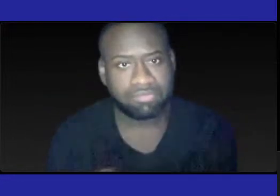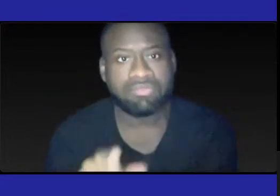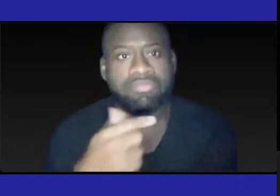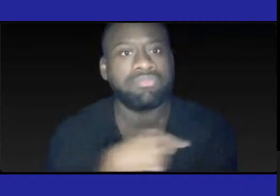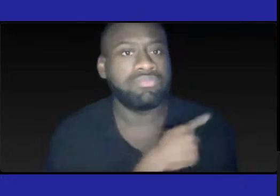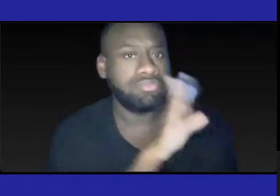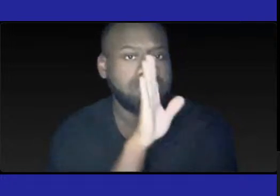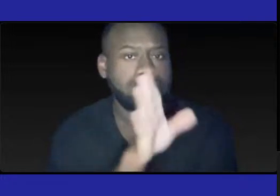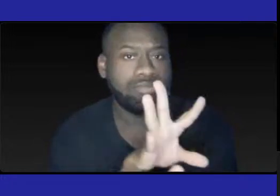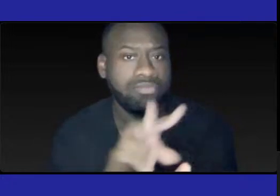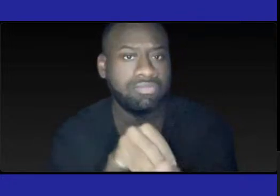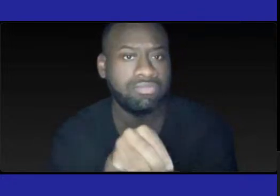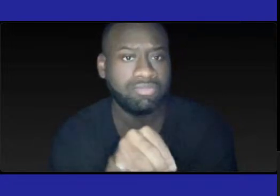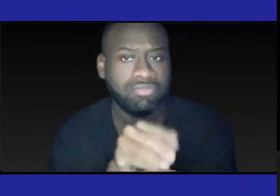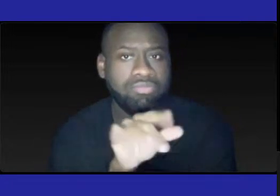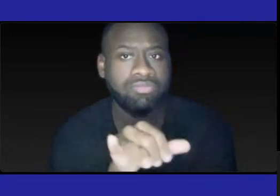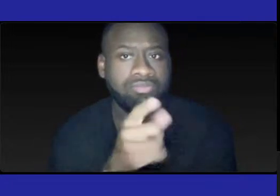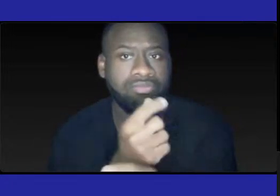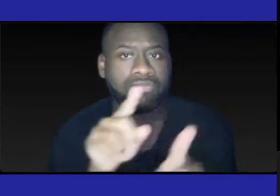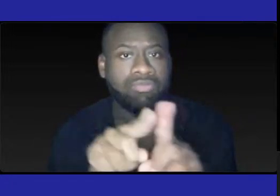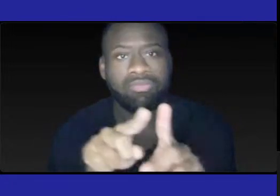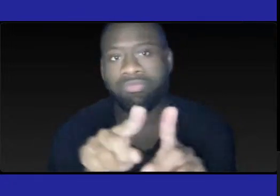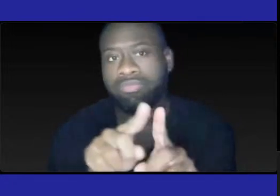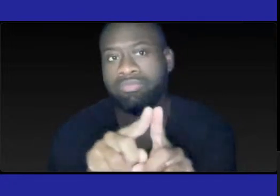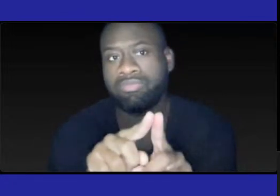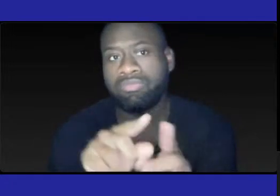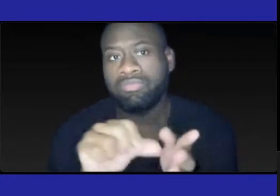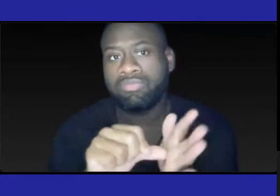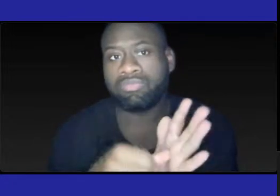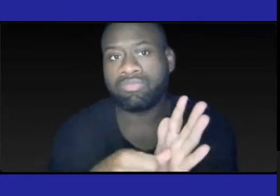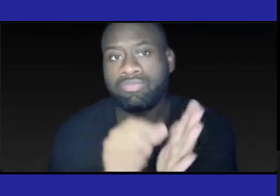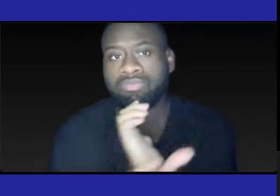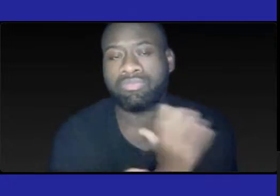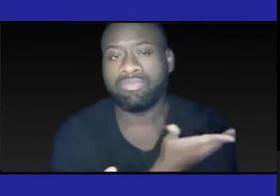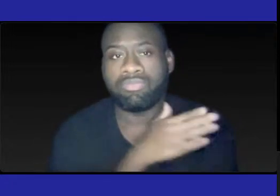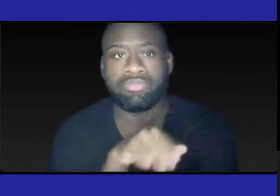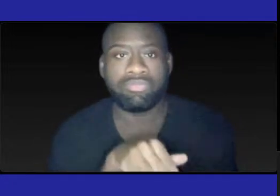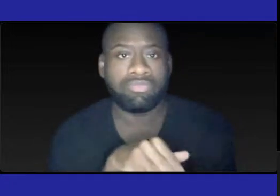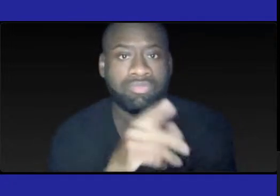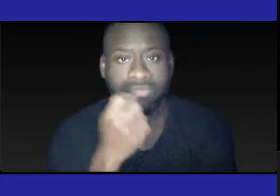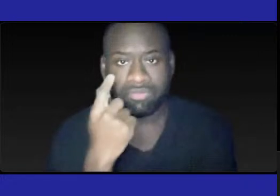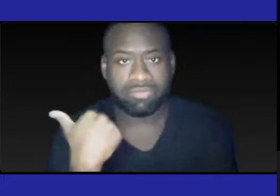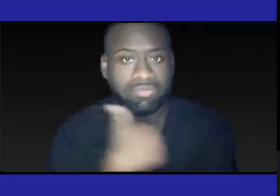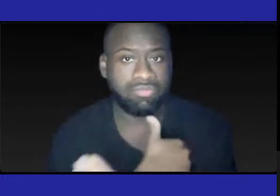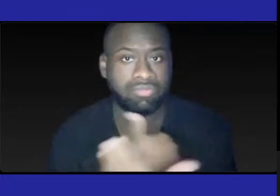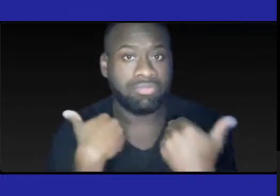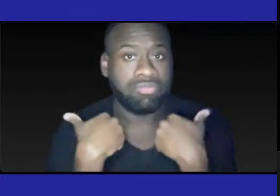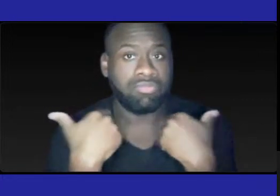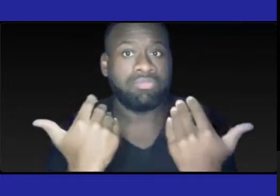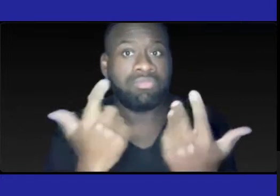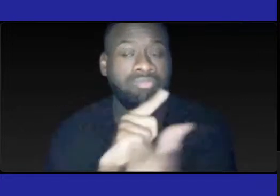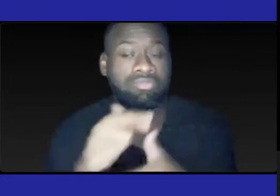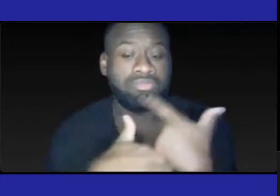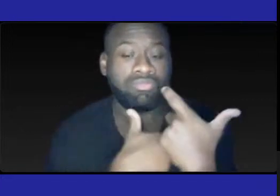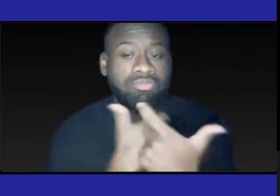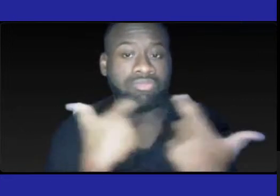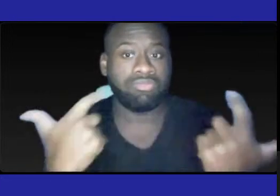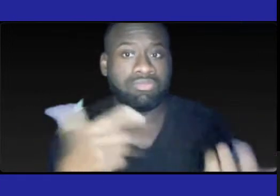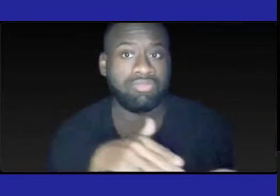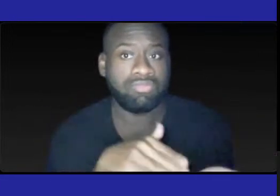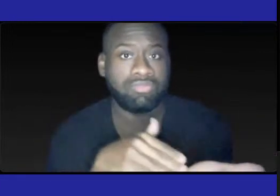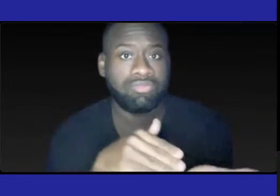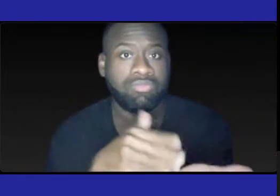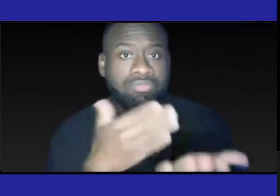along with, we need to increase our prescribers. We do have a fair, we are the largest provider of mental health